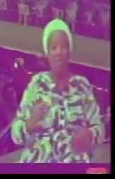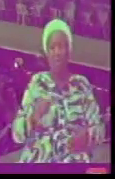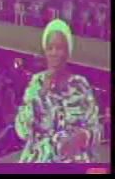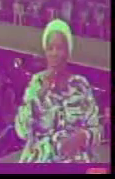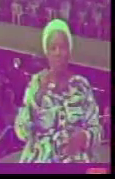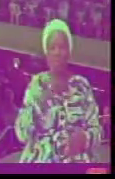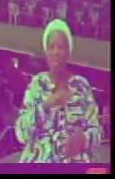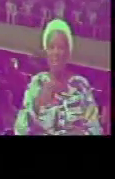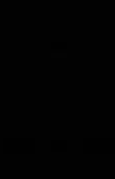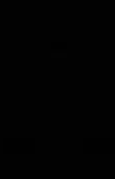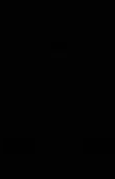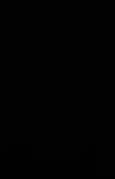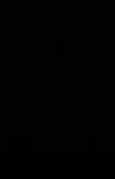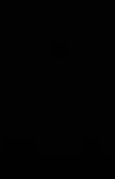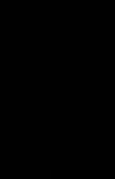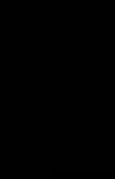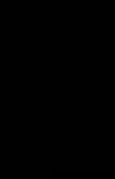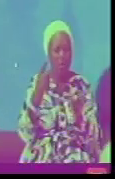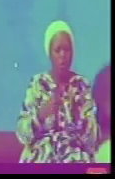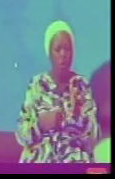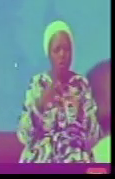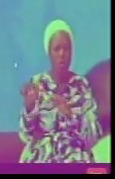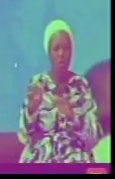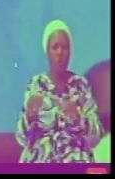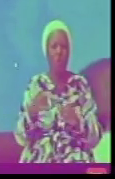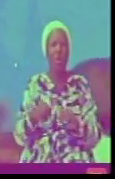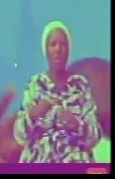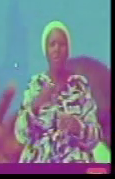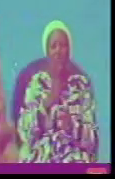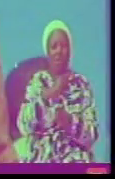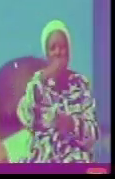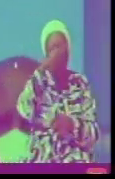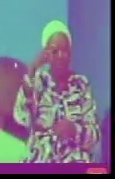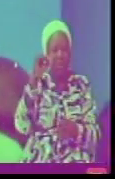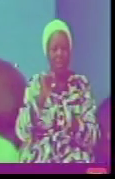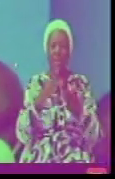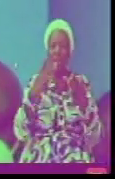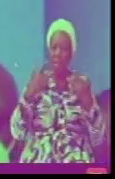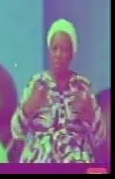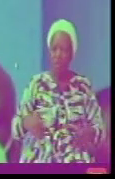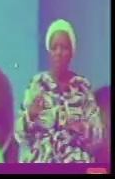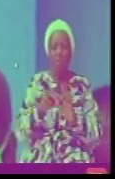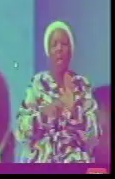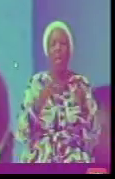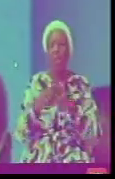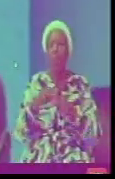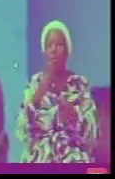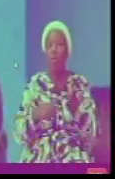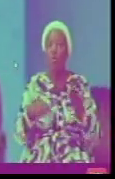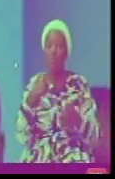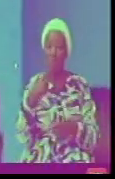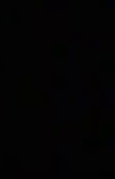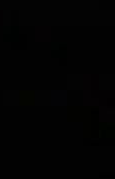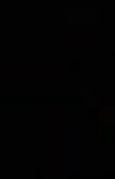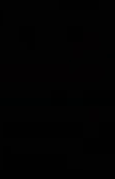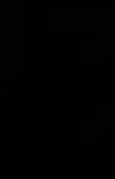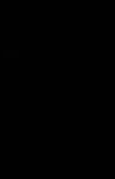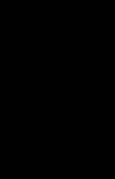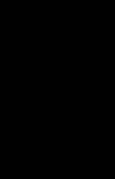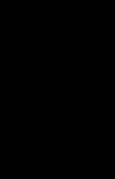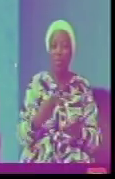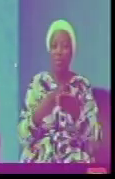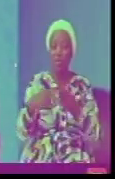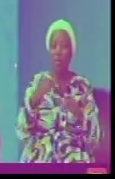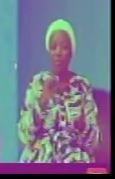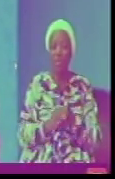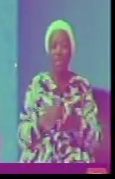Discouragement comes to everybody. And discouragement is not a sin, but what you do as a result